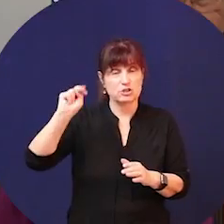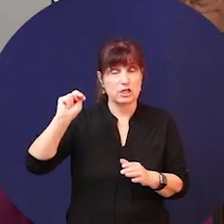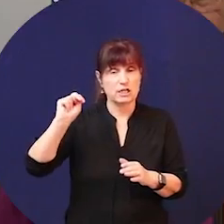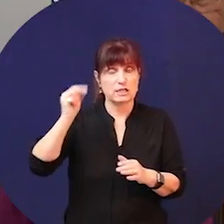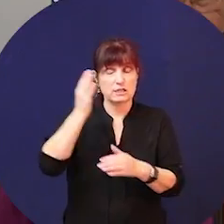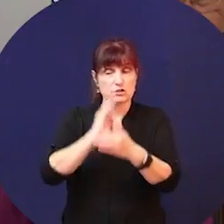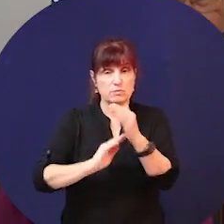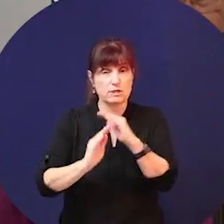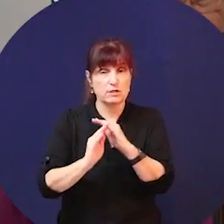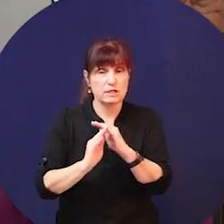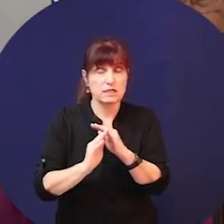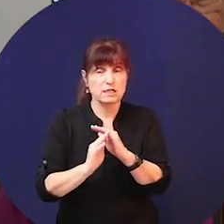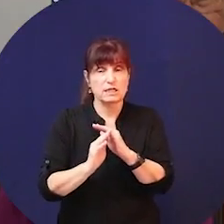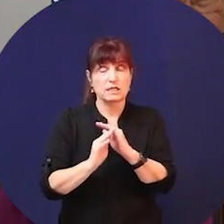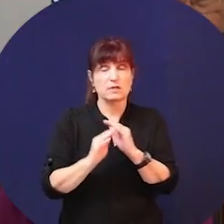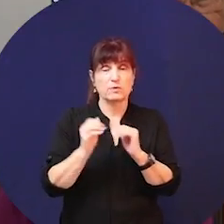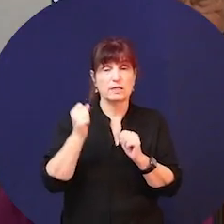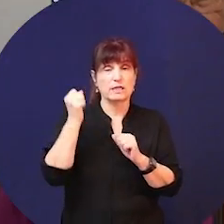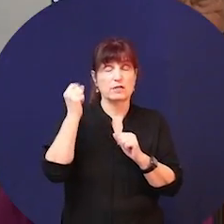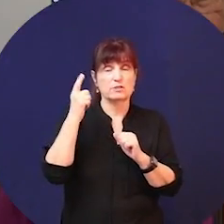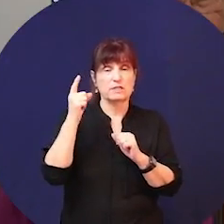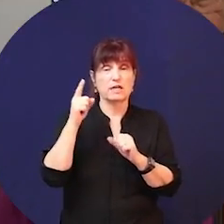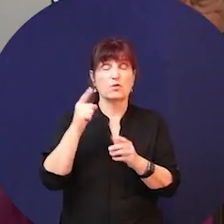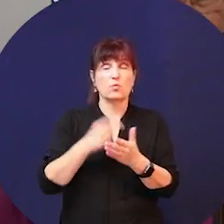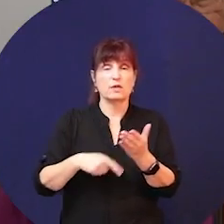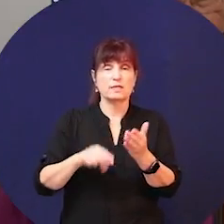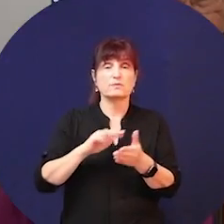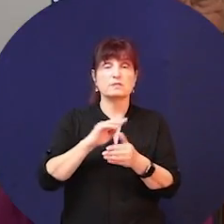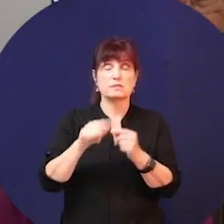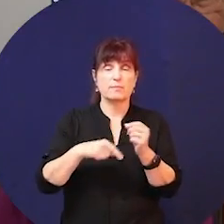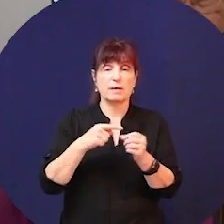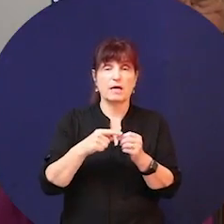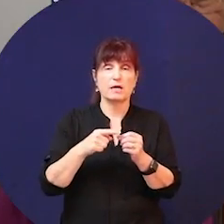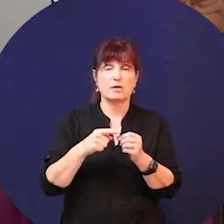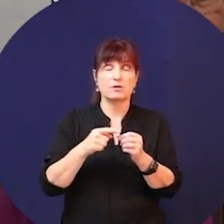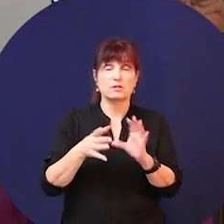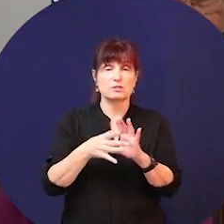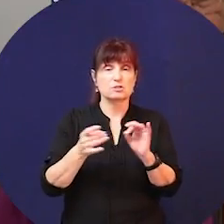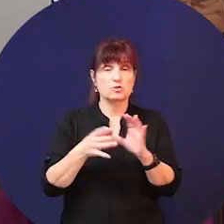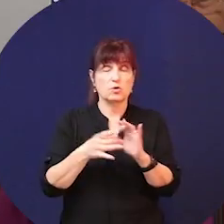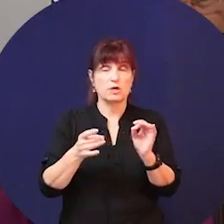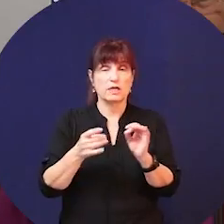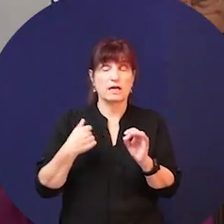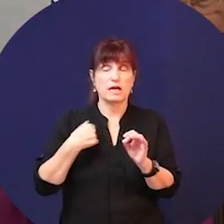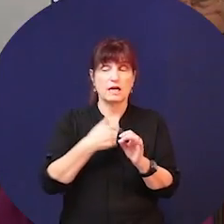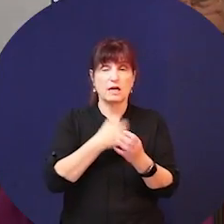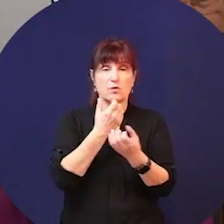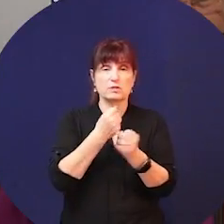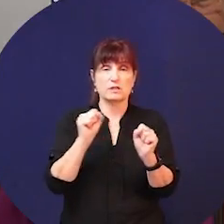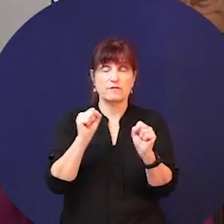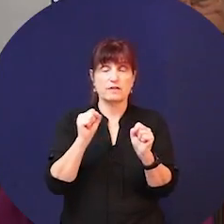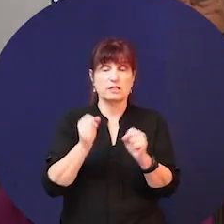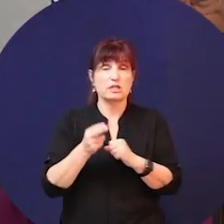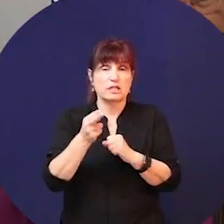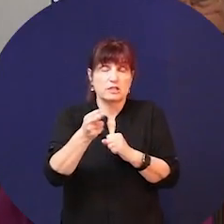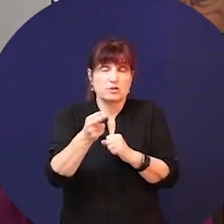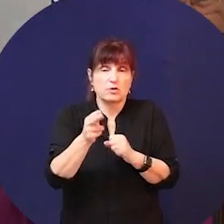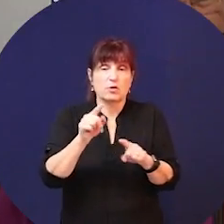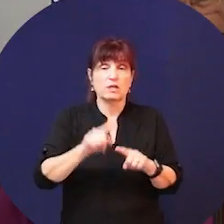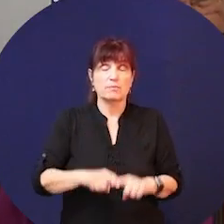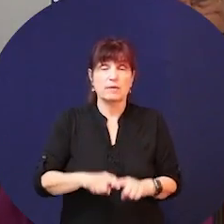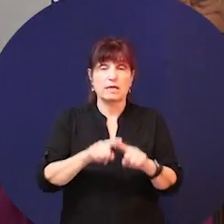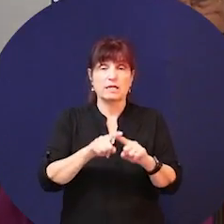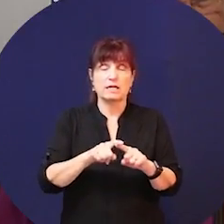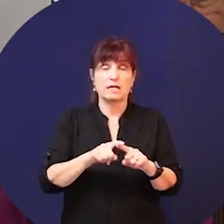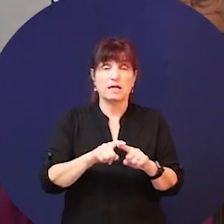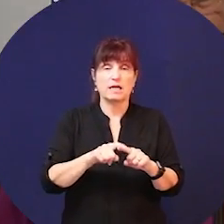of what his role is, his vocation is all about for this story. Our salvation history was dependent upon the reality